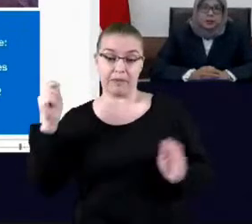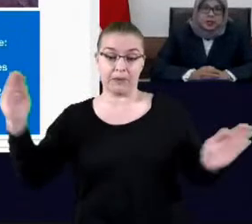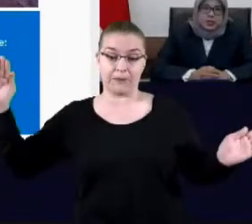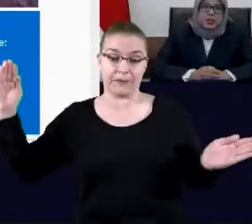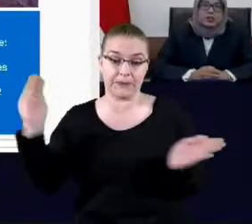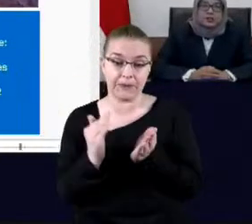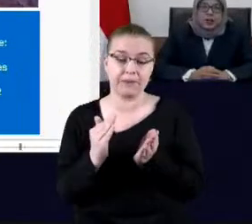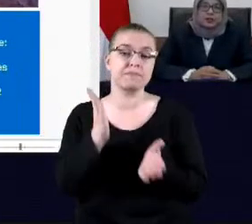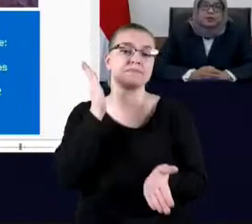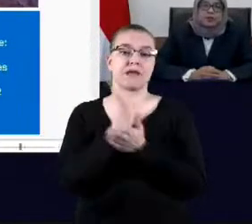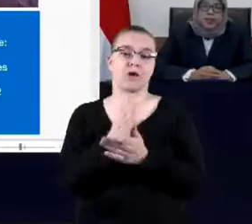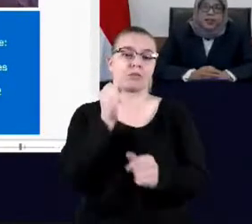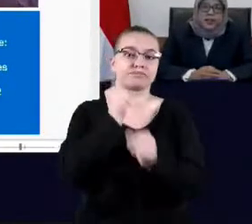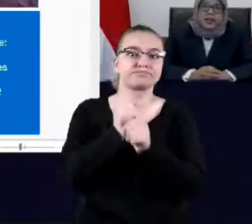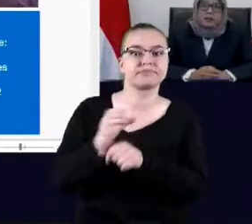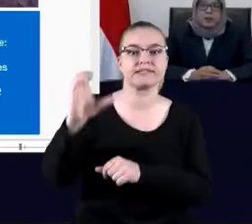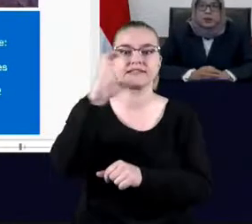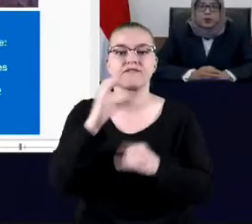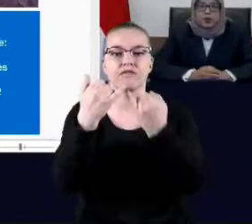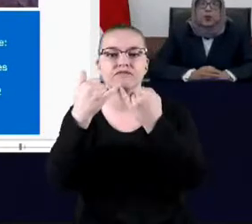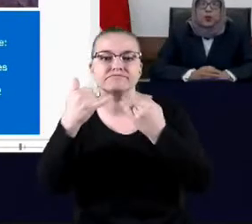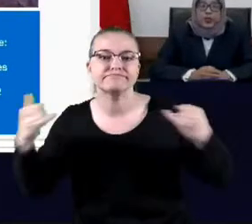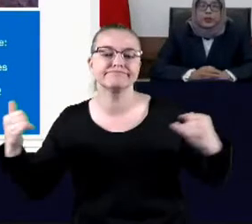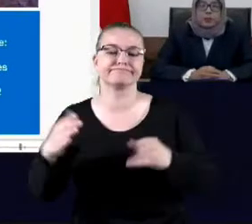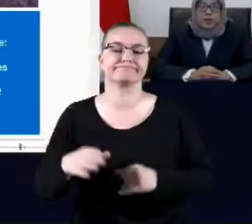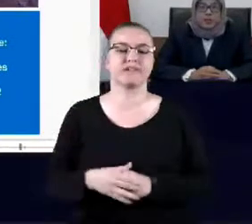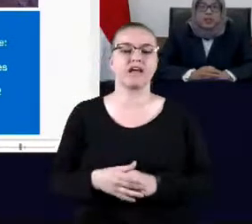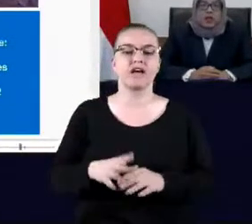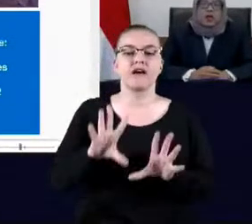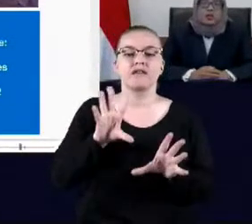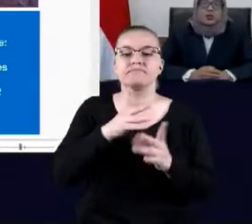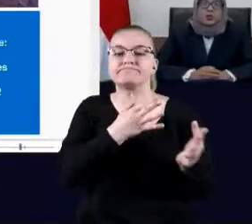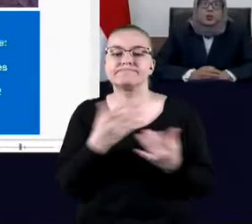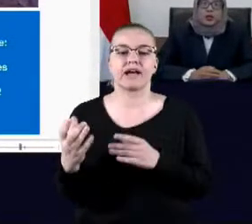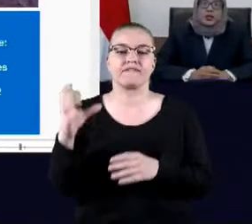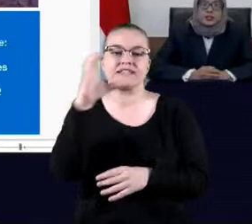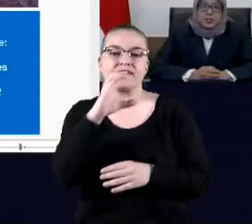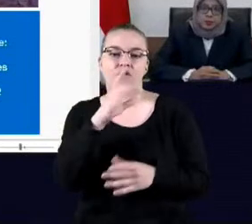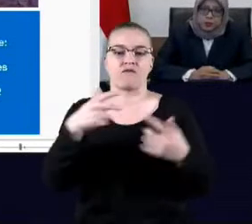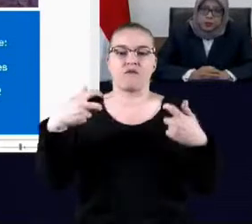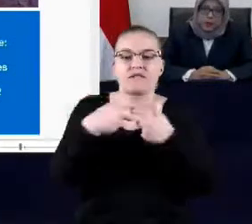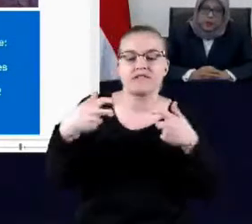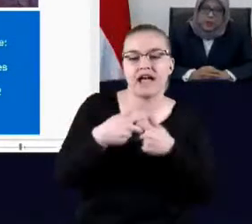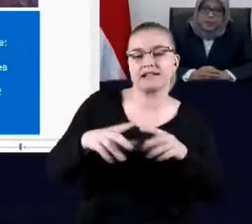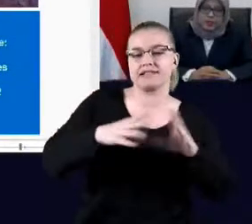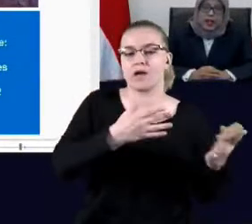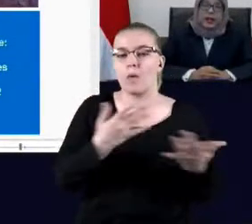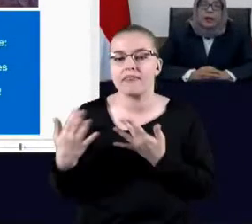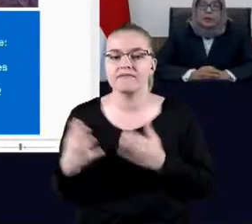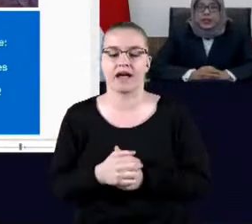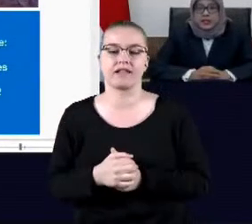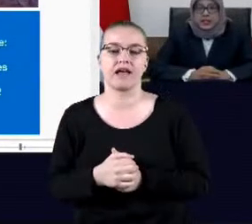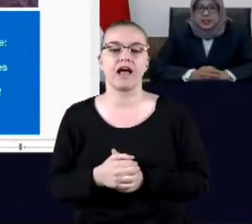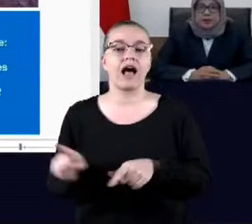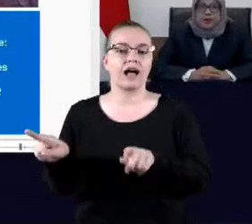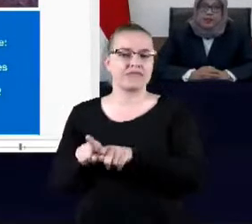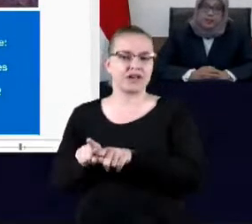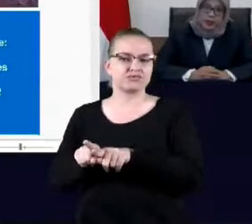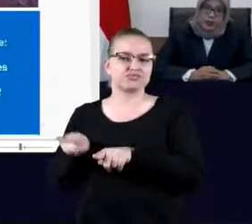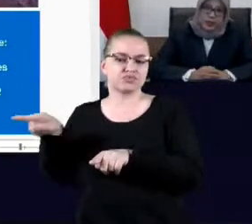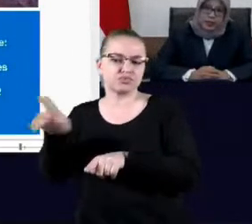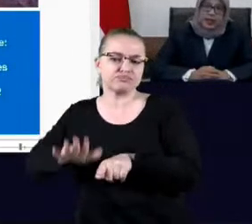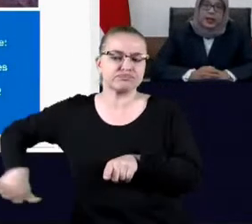which established self-sustaining neighborhood with the means to distribute services and